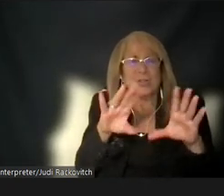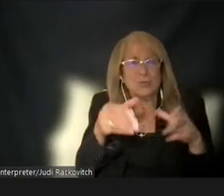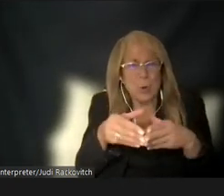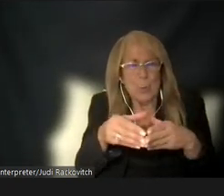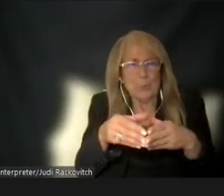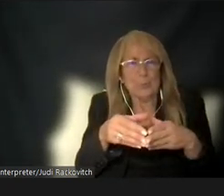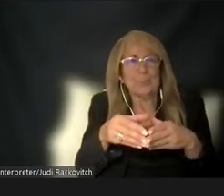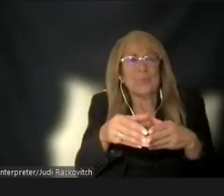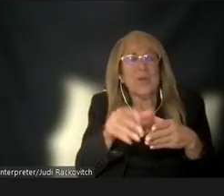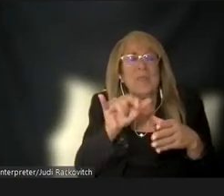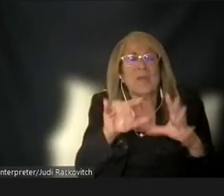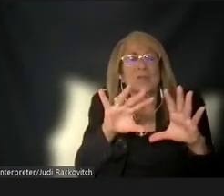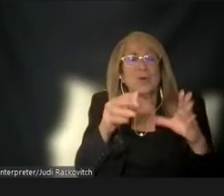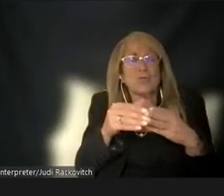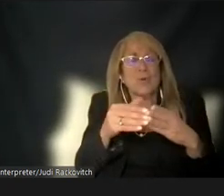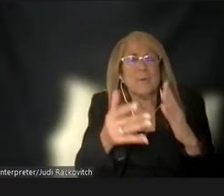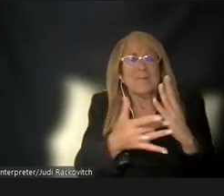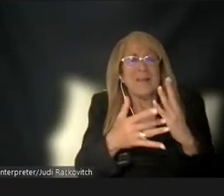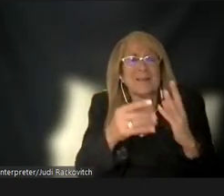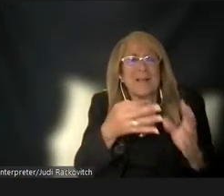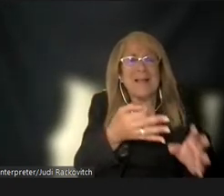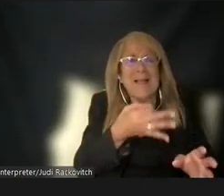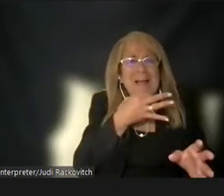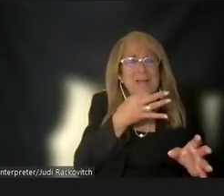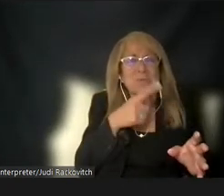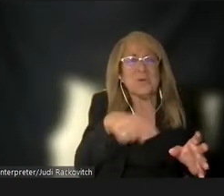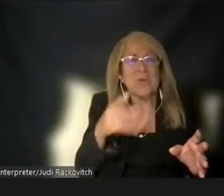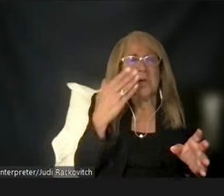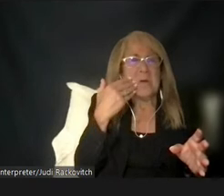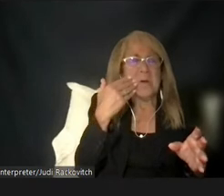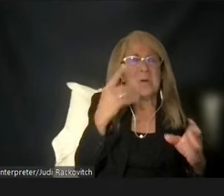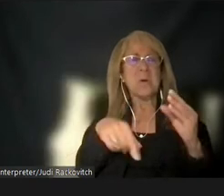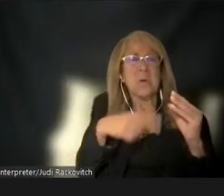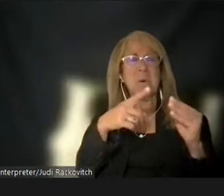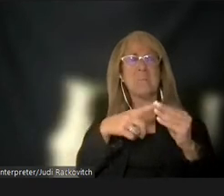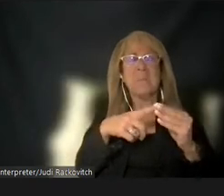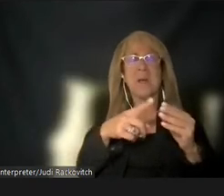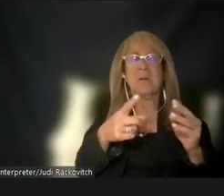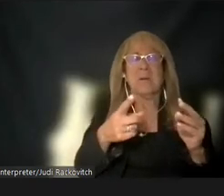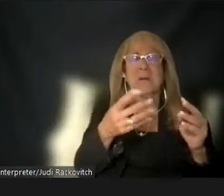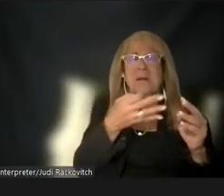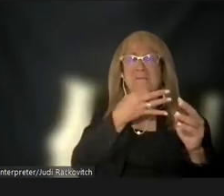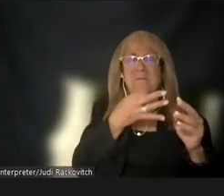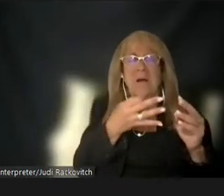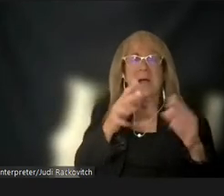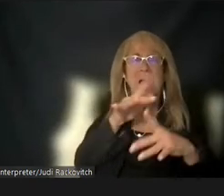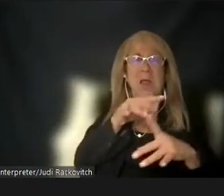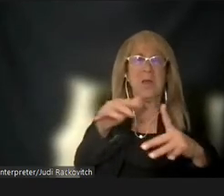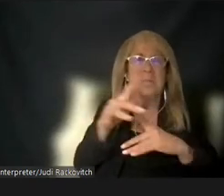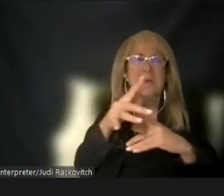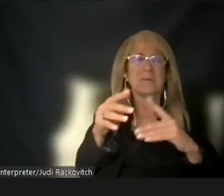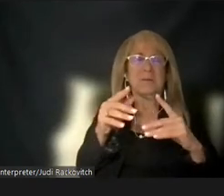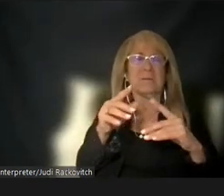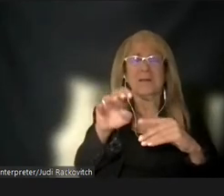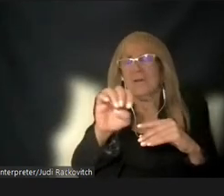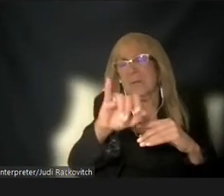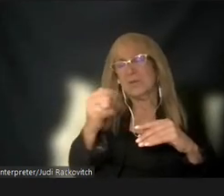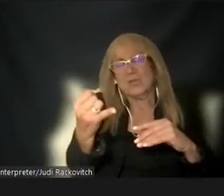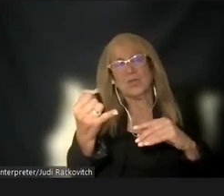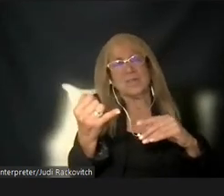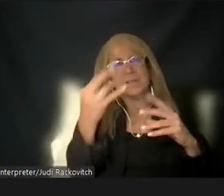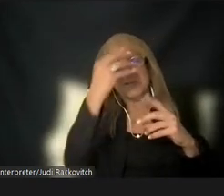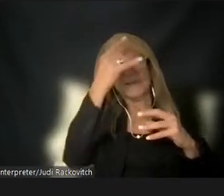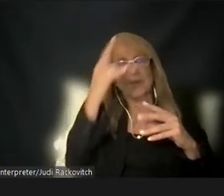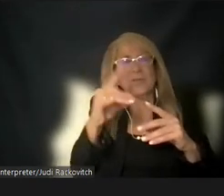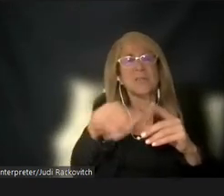This is a group of technical experts who have knowledge of environmental justice considerations and can share concerns drawn from throughout the study area. They will